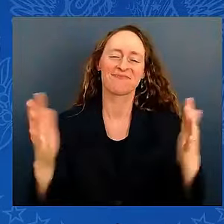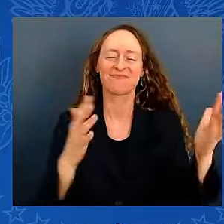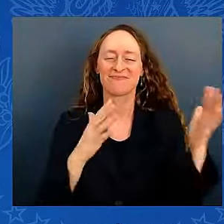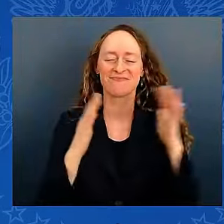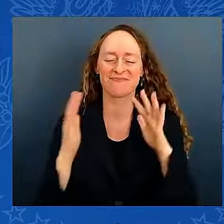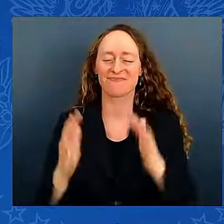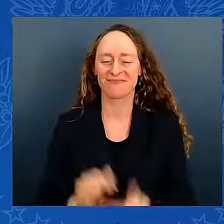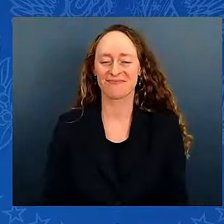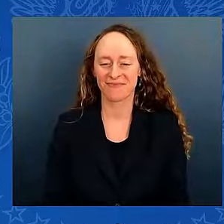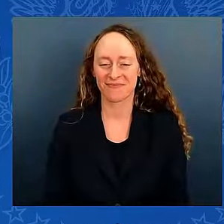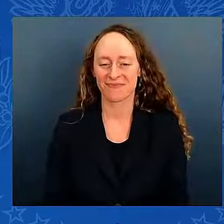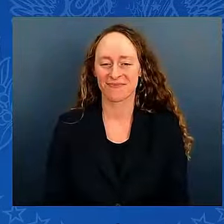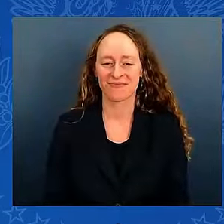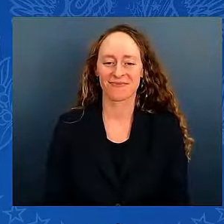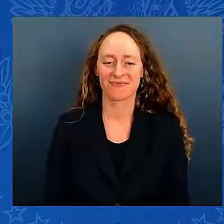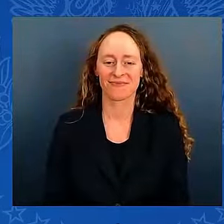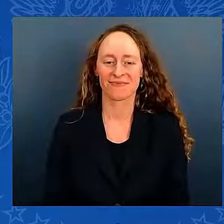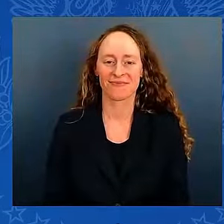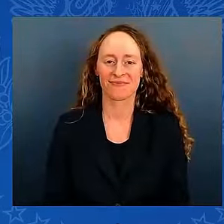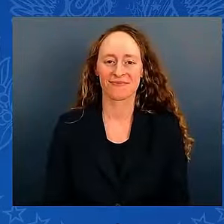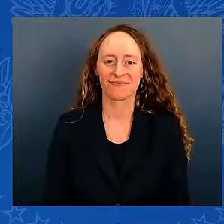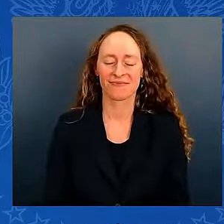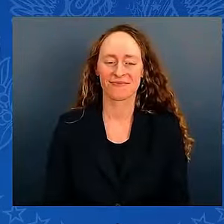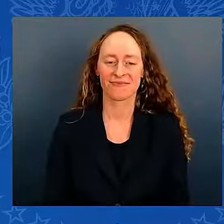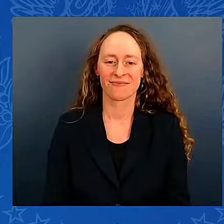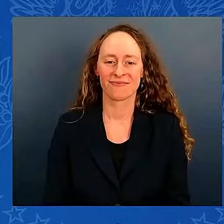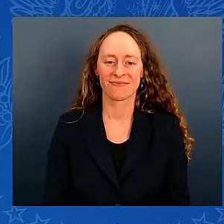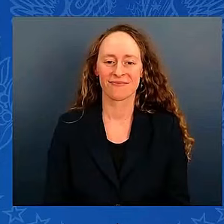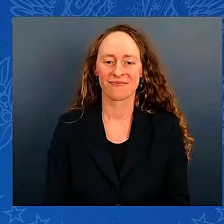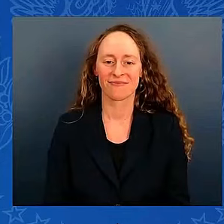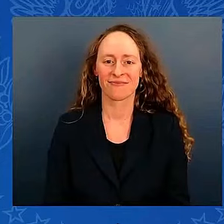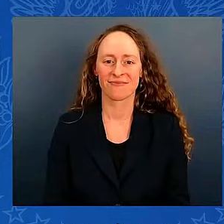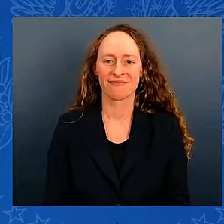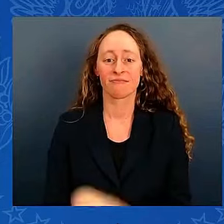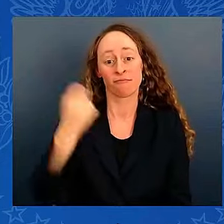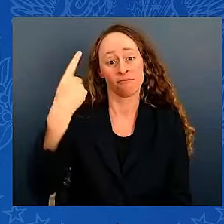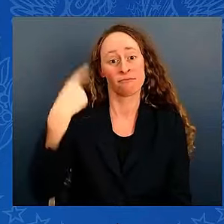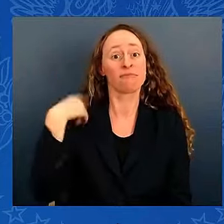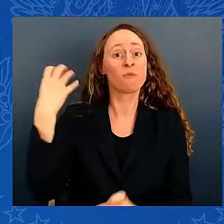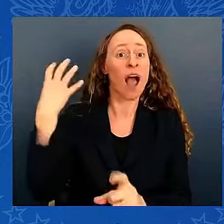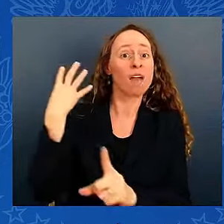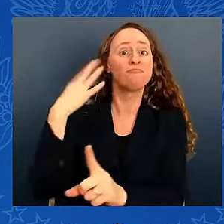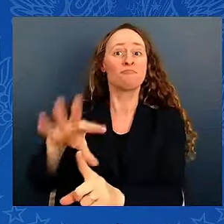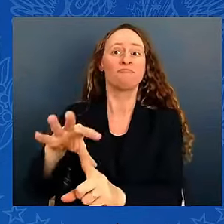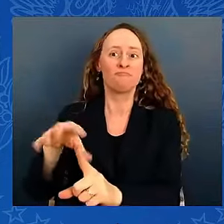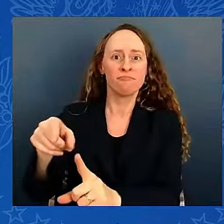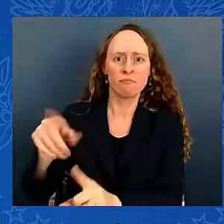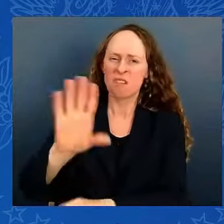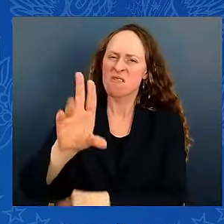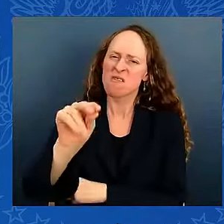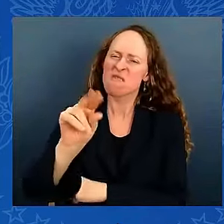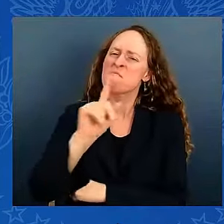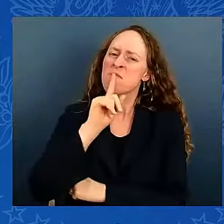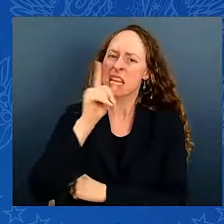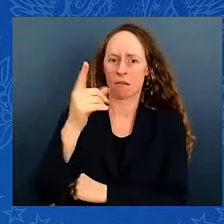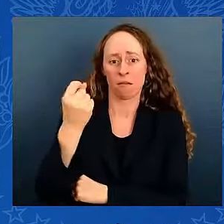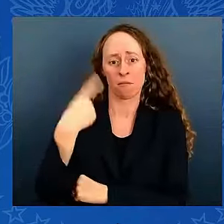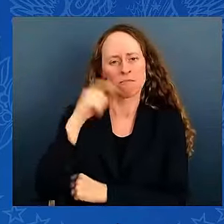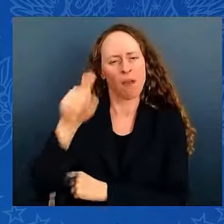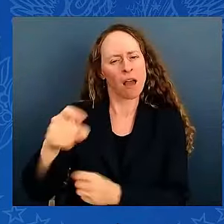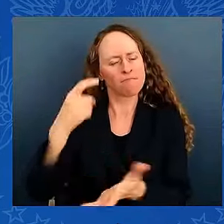They do not seek special acknowledgement, but we admire them all the more for their character. Thank